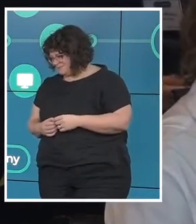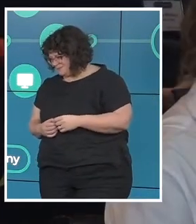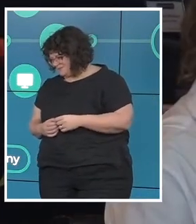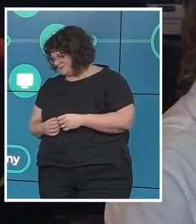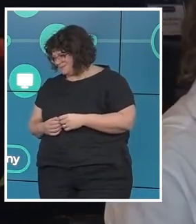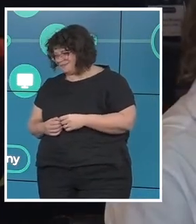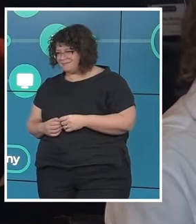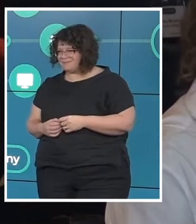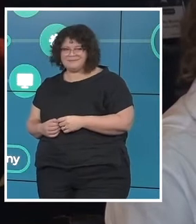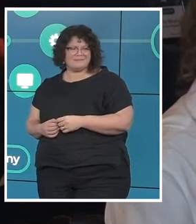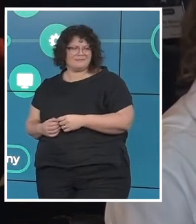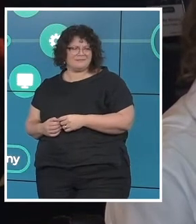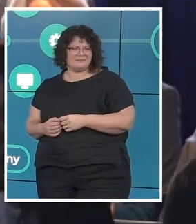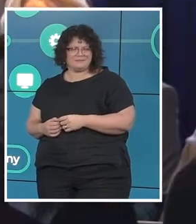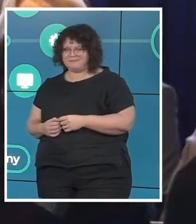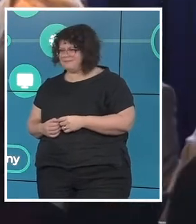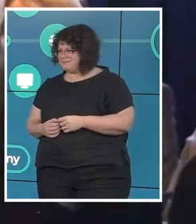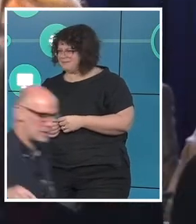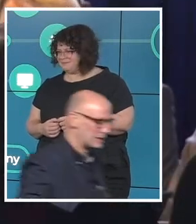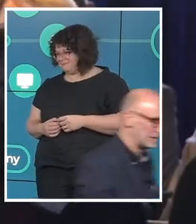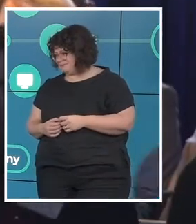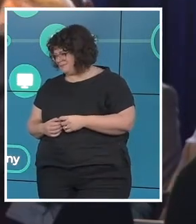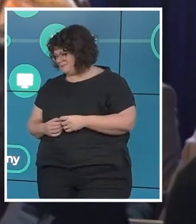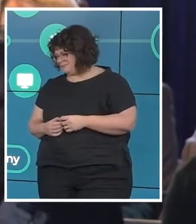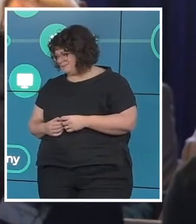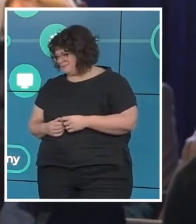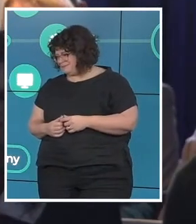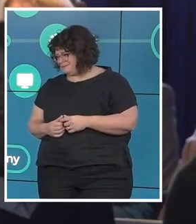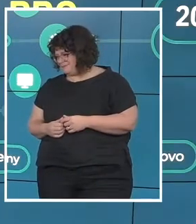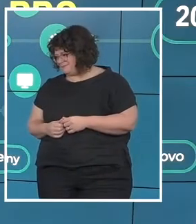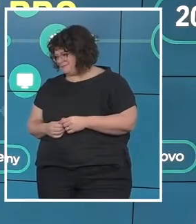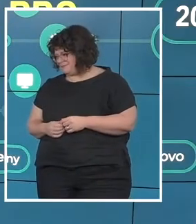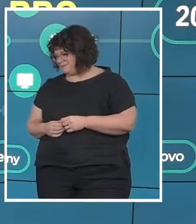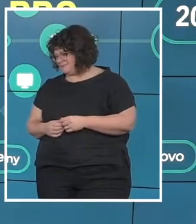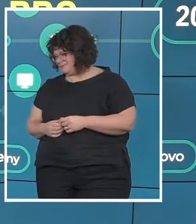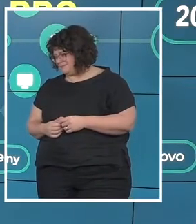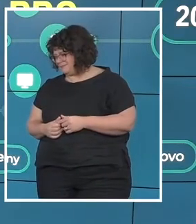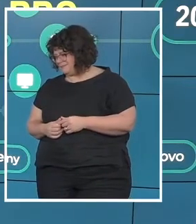my answer to that. Great, thank you. And there's somebody behind there.